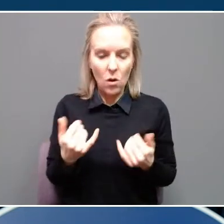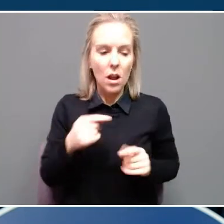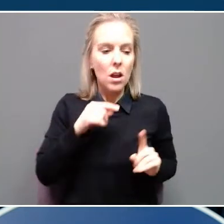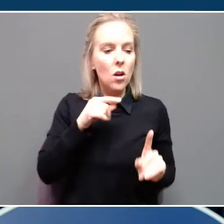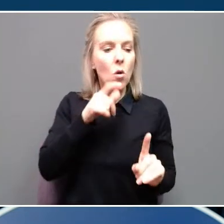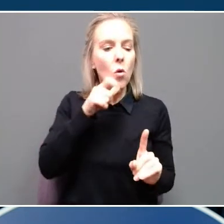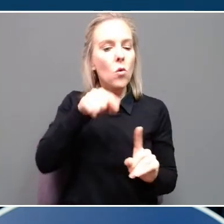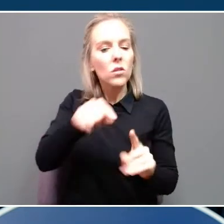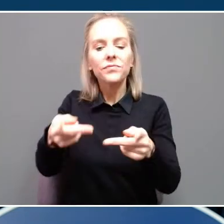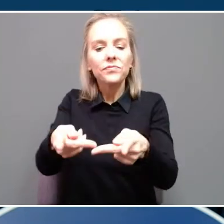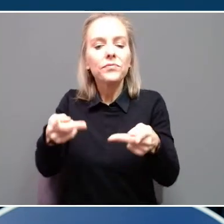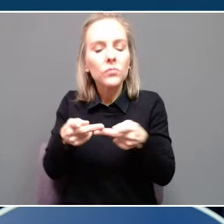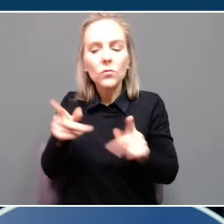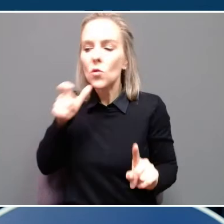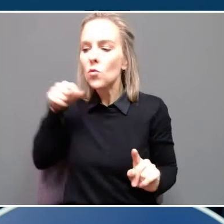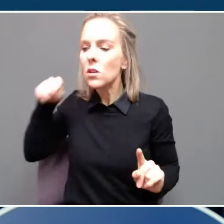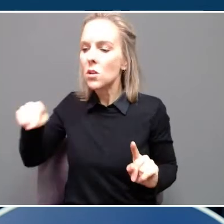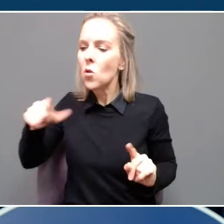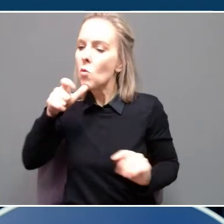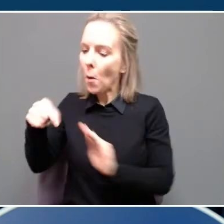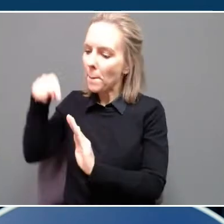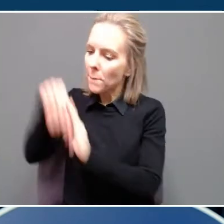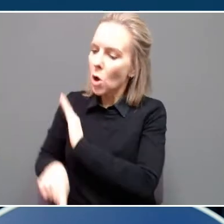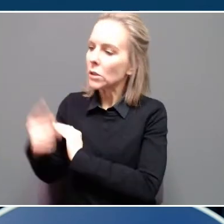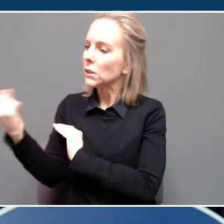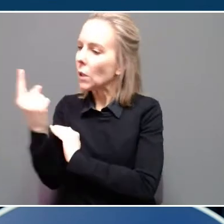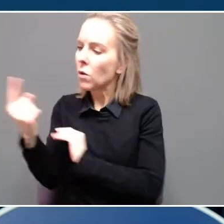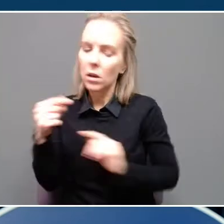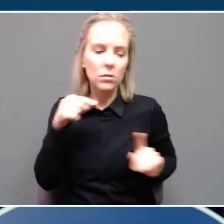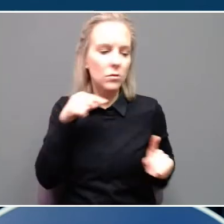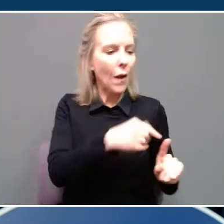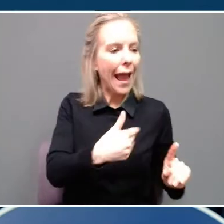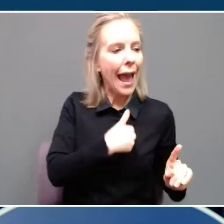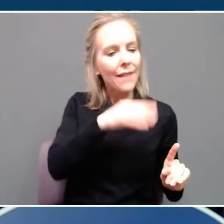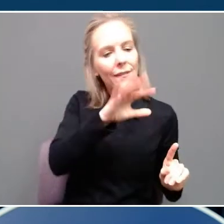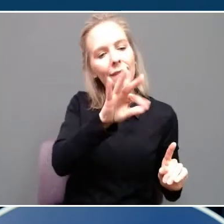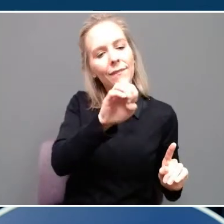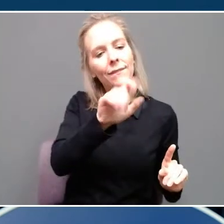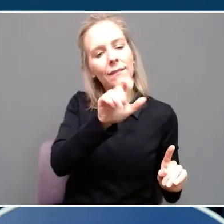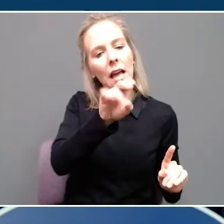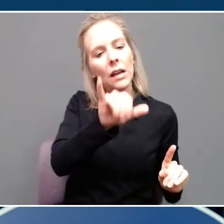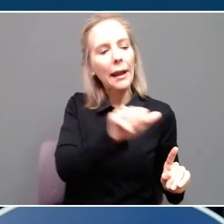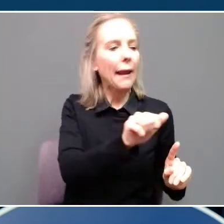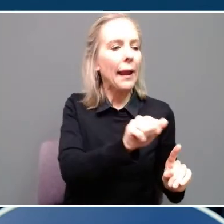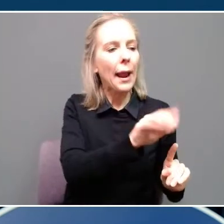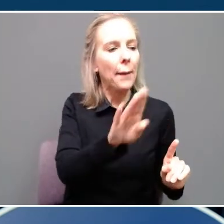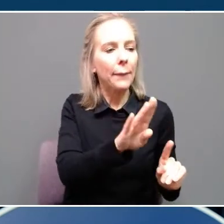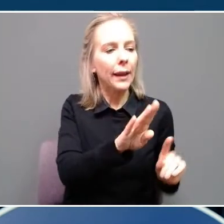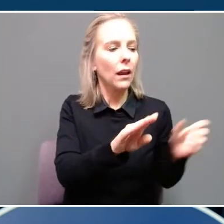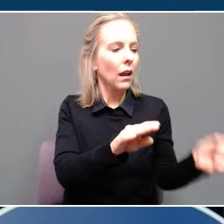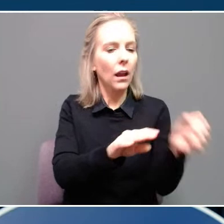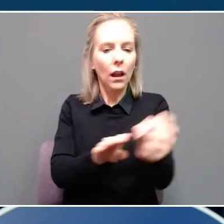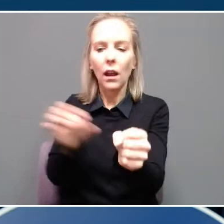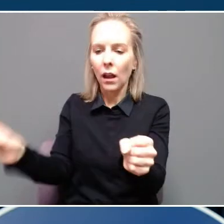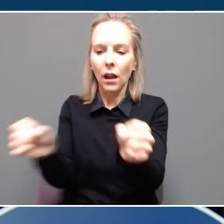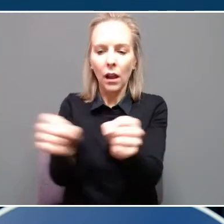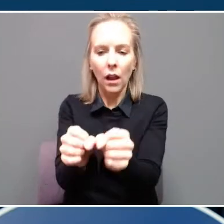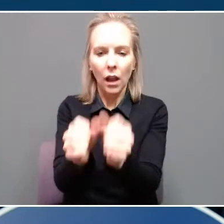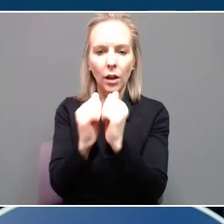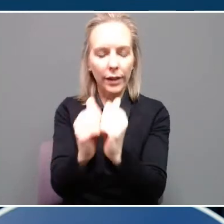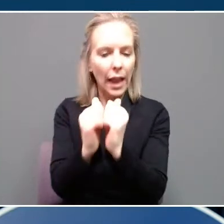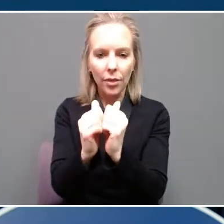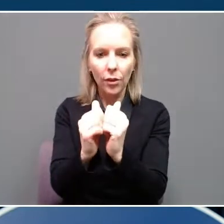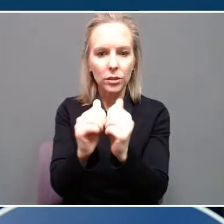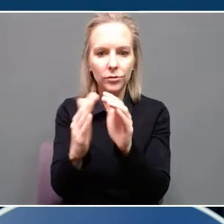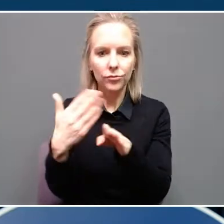capital murder or an A or a B felony are sharing a facility with someone that is in